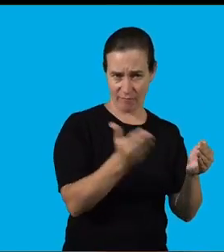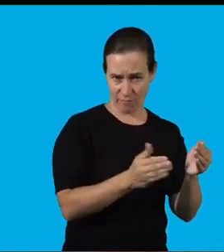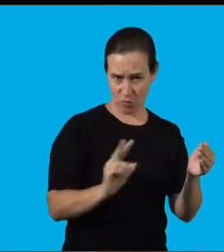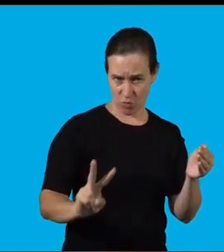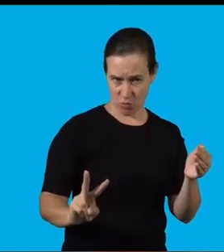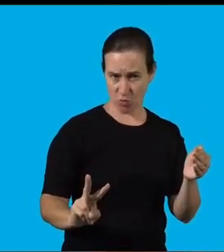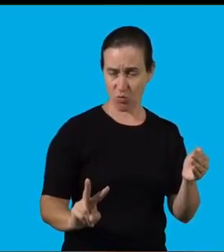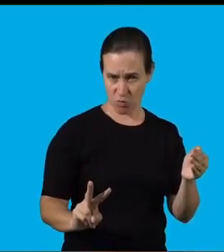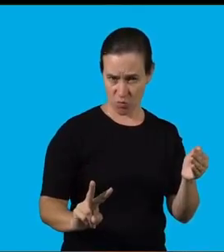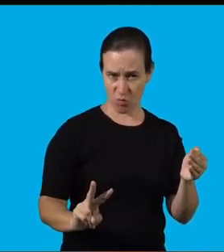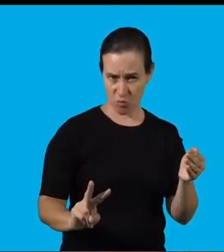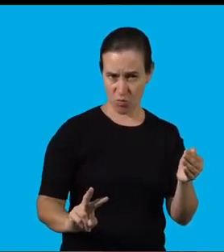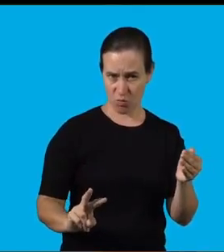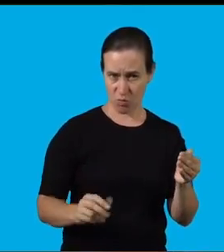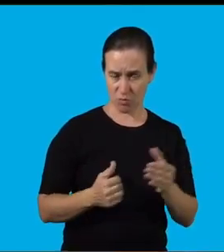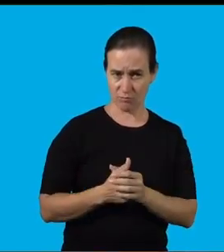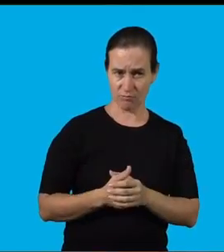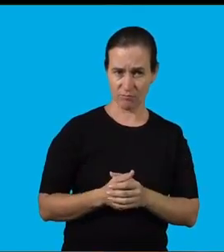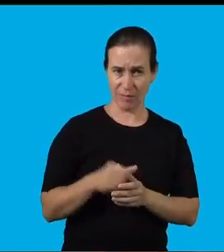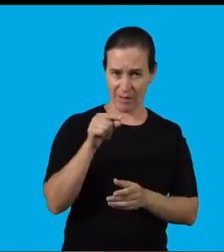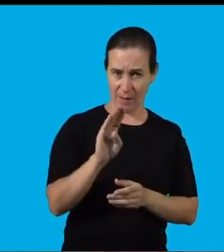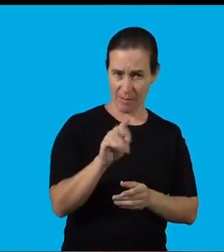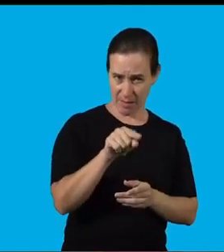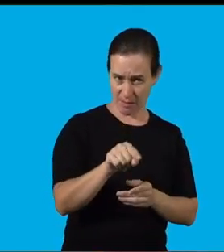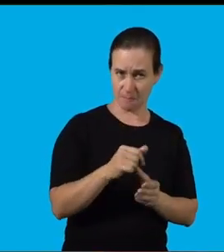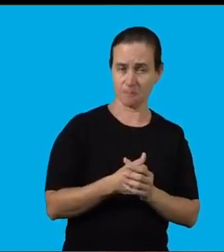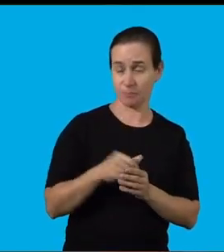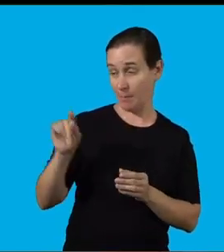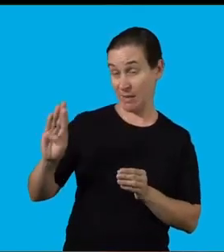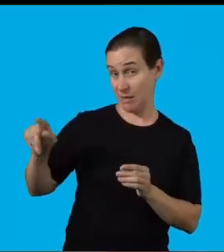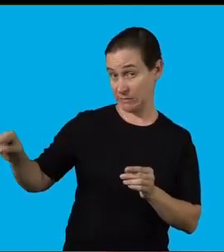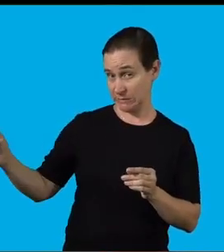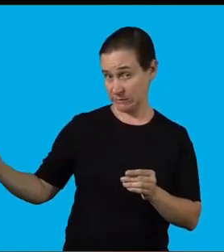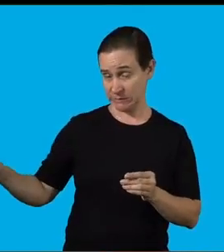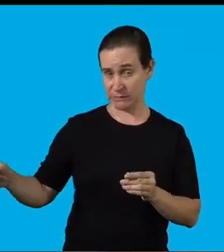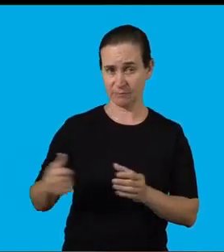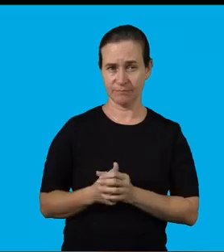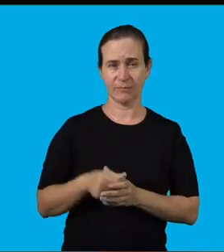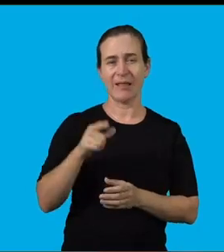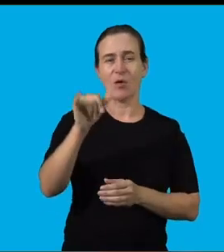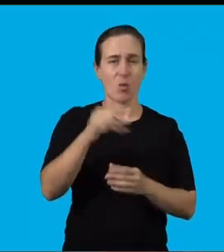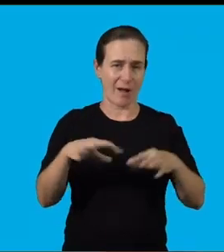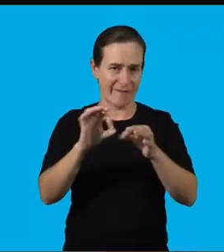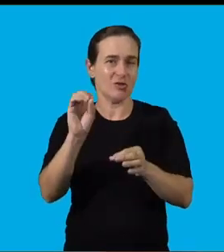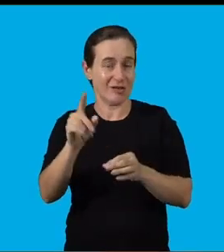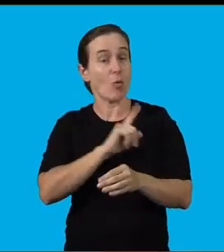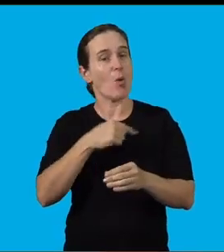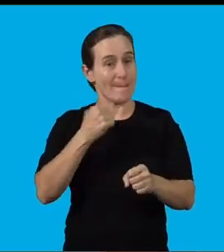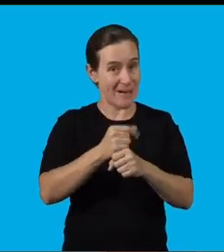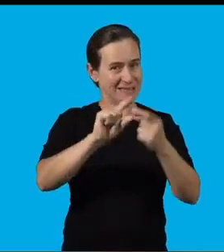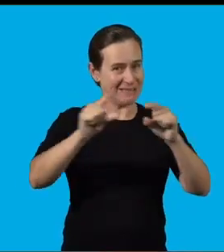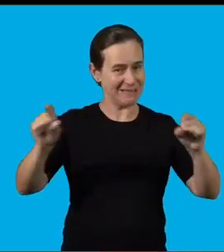5 over 2. So that's the value at point B. And the y value at that point is obviously 0 because we've set